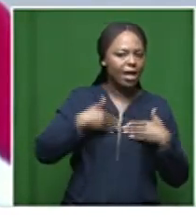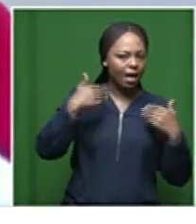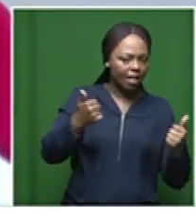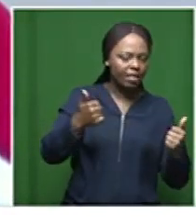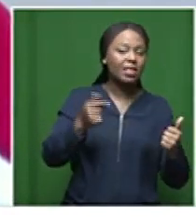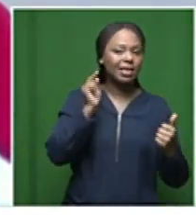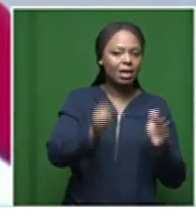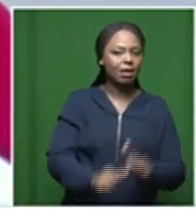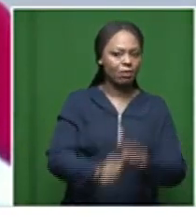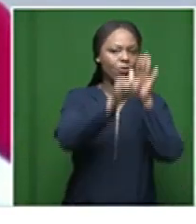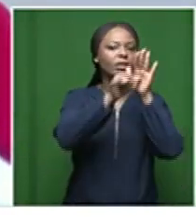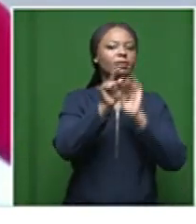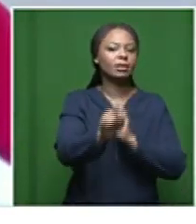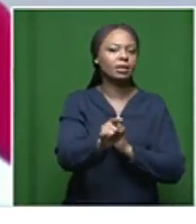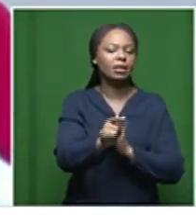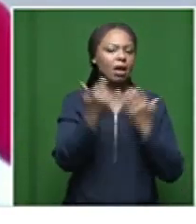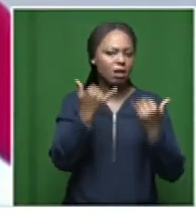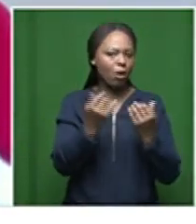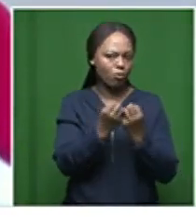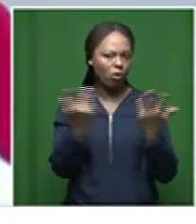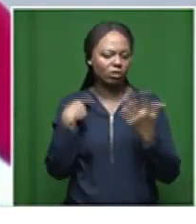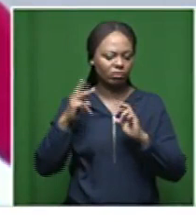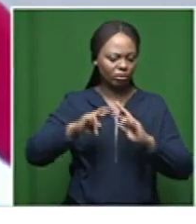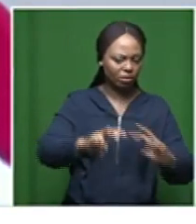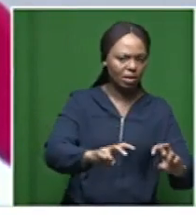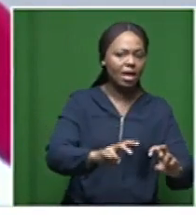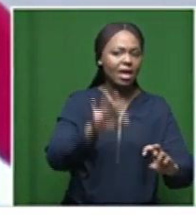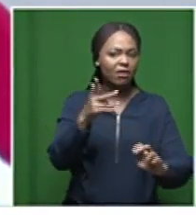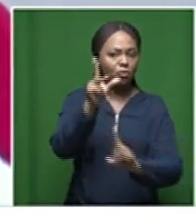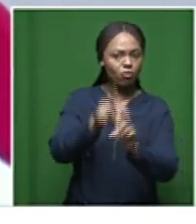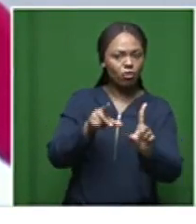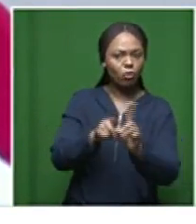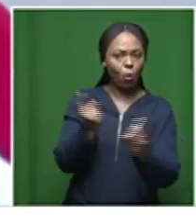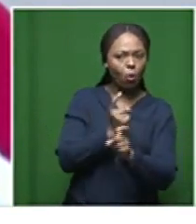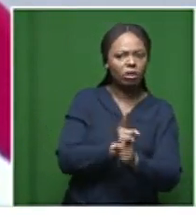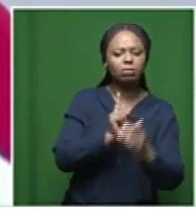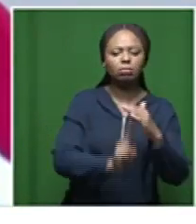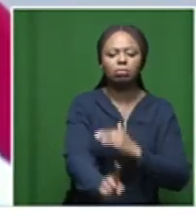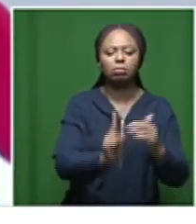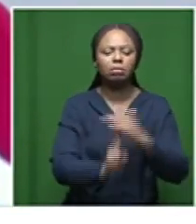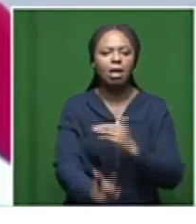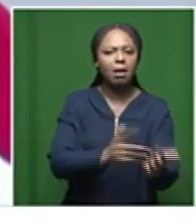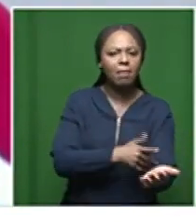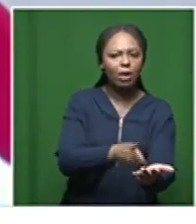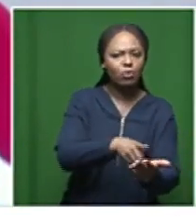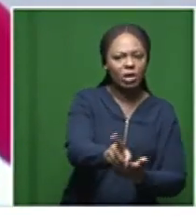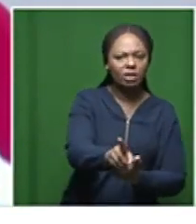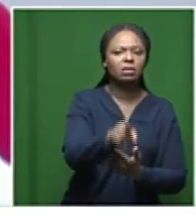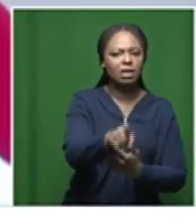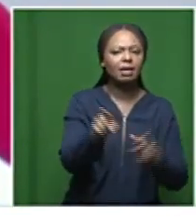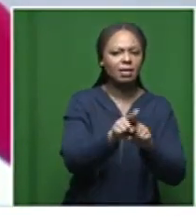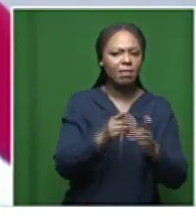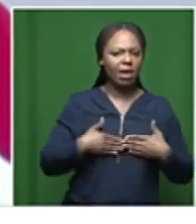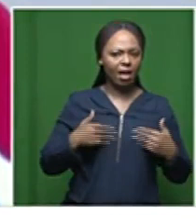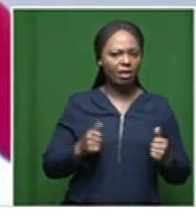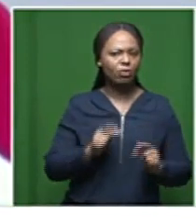lifestyles. And it's been found, really proven in studies, that blood donation does have this positive impact. And this is something that we also really would like